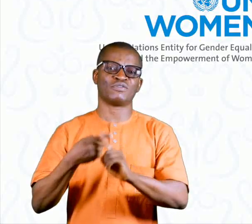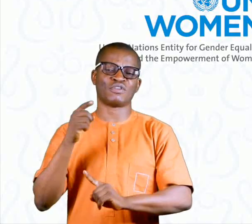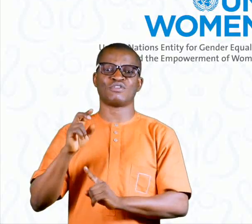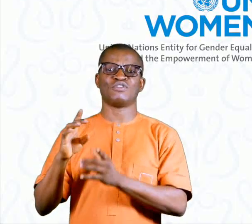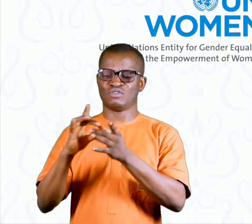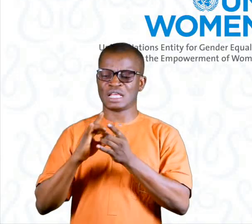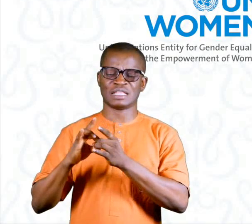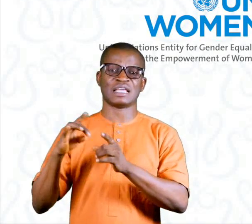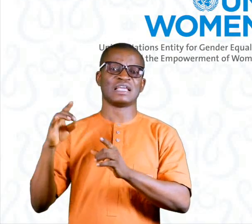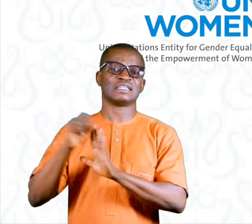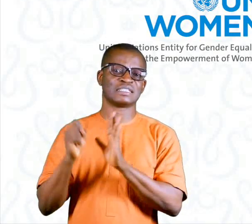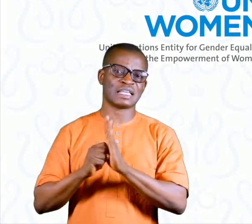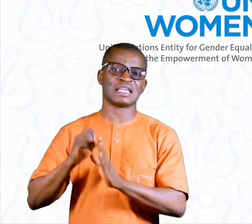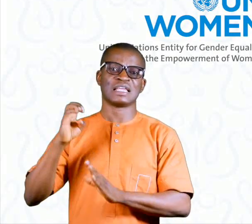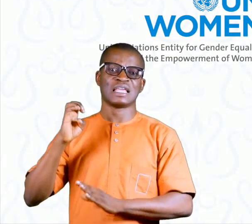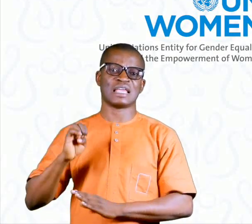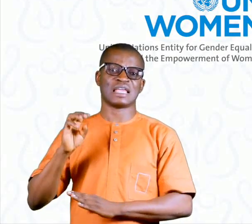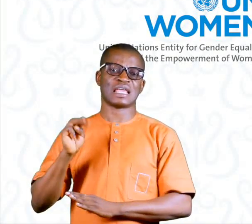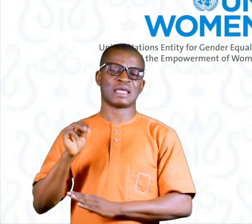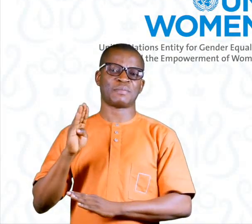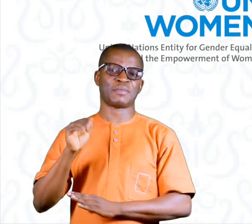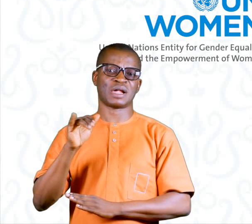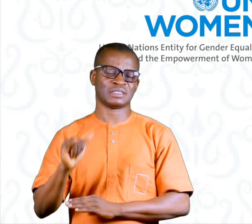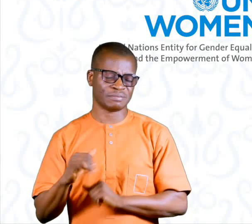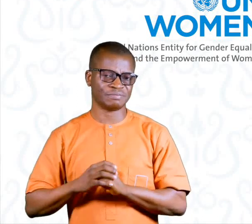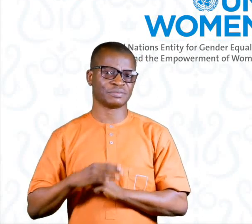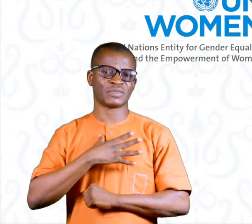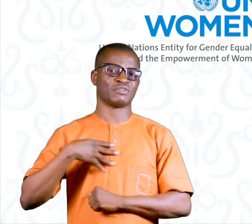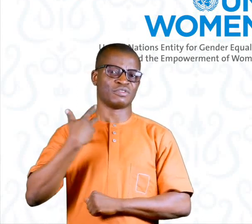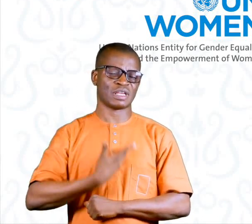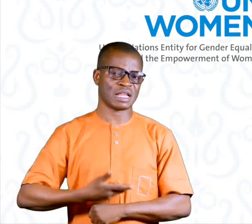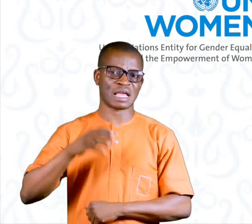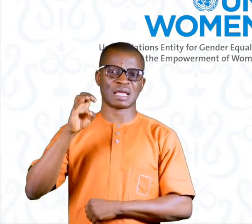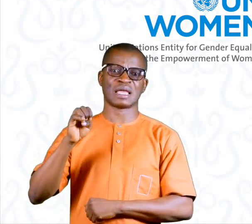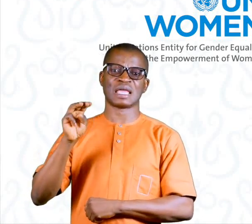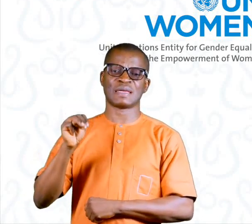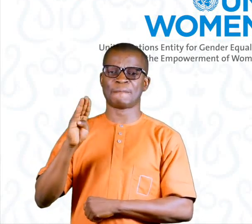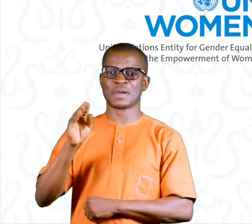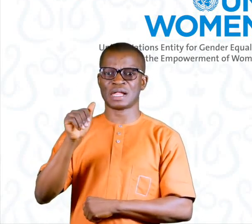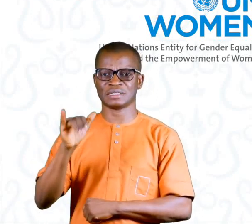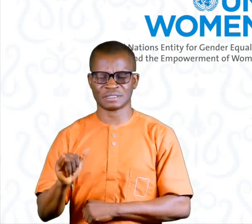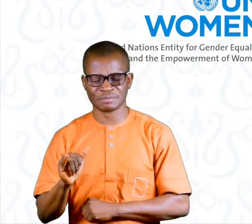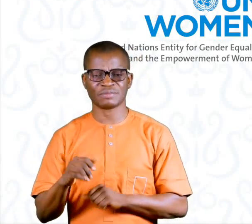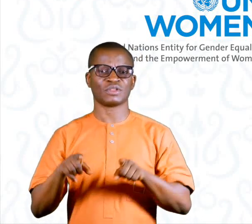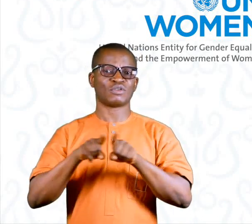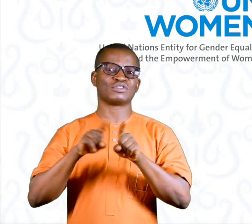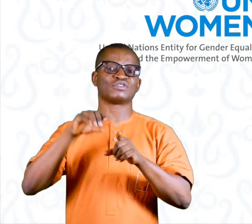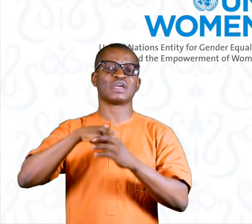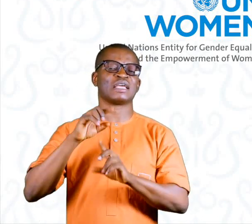representatives from the United States Embassy, the Switzerland Embassy. We also have in